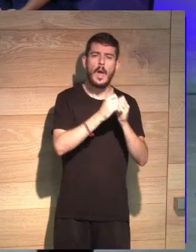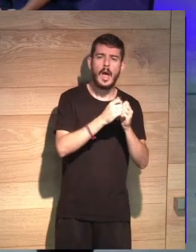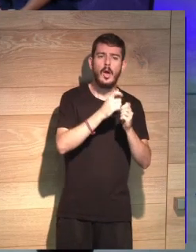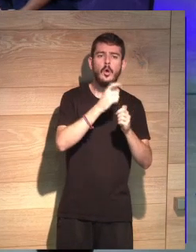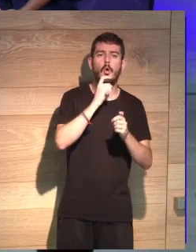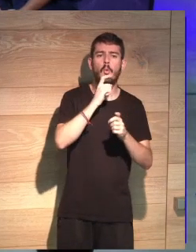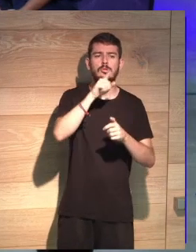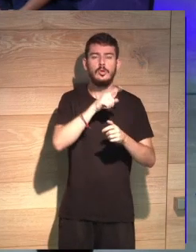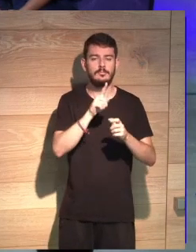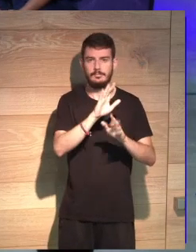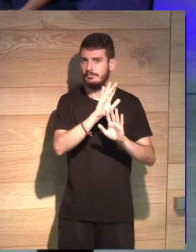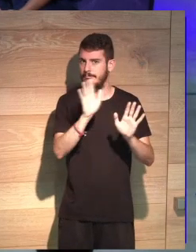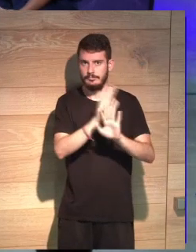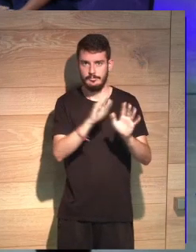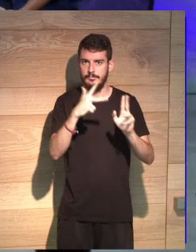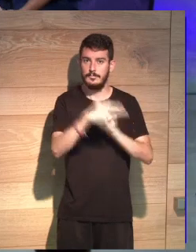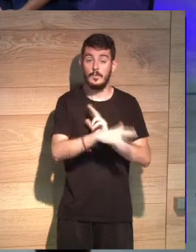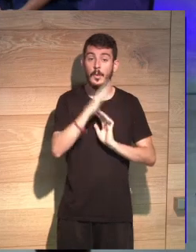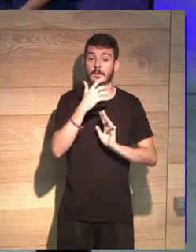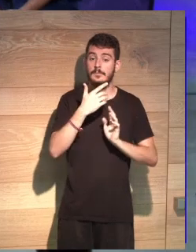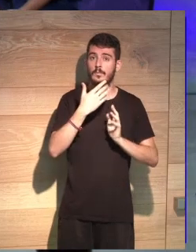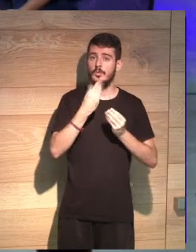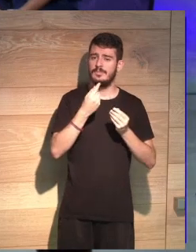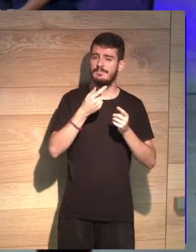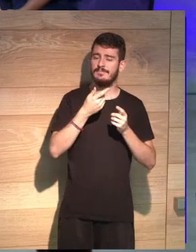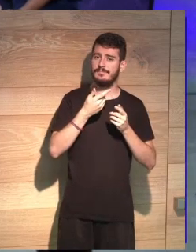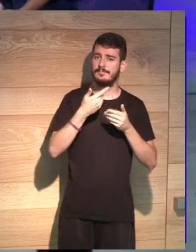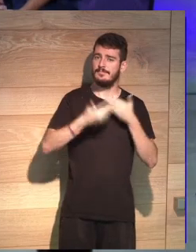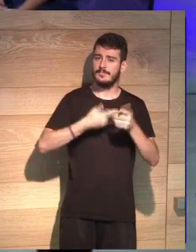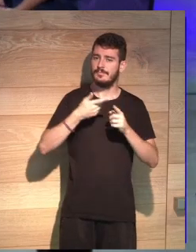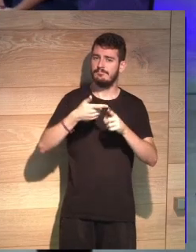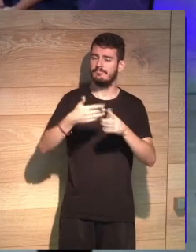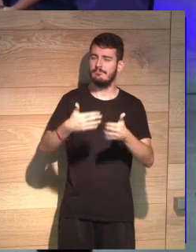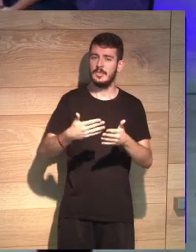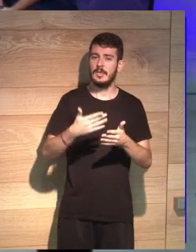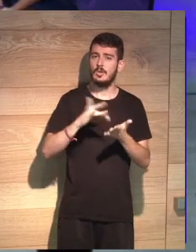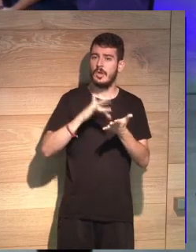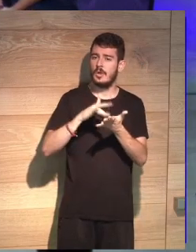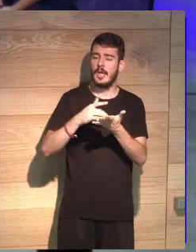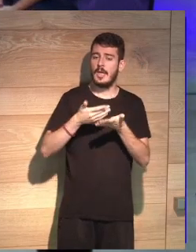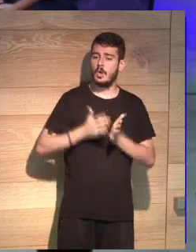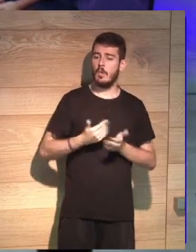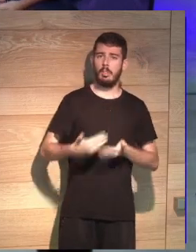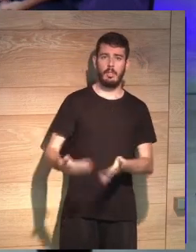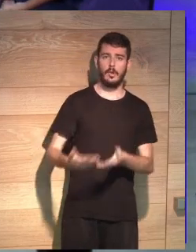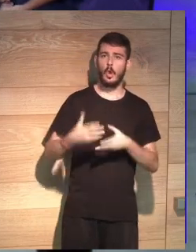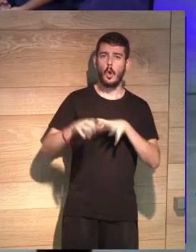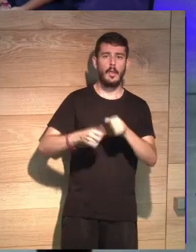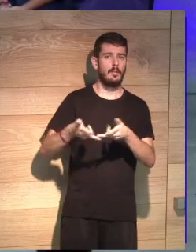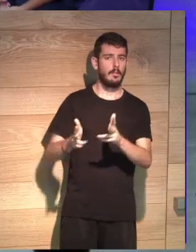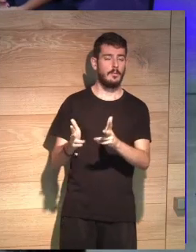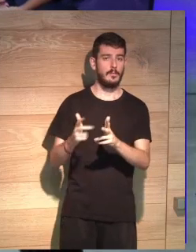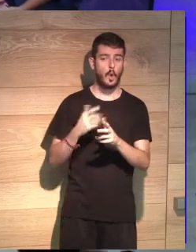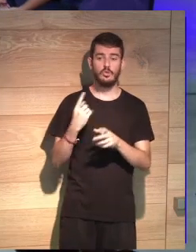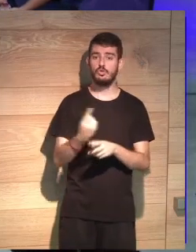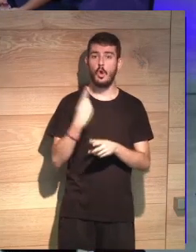other things, to avoid the quarrel between the generations. Because we have this tendency of